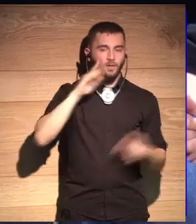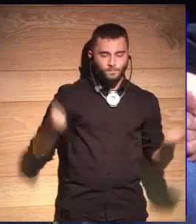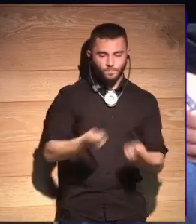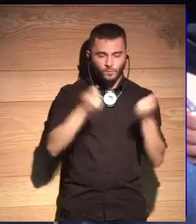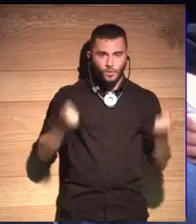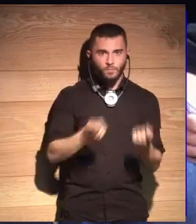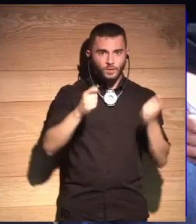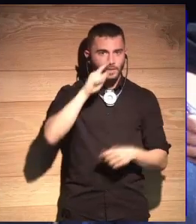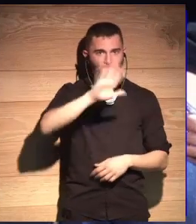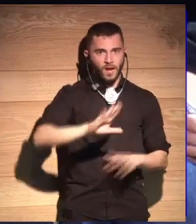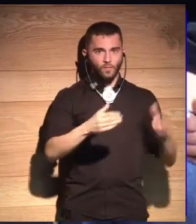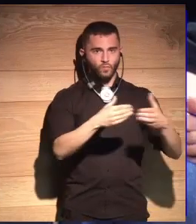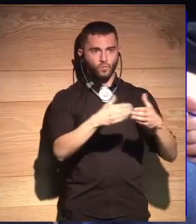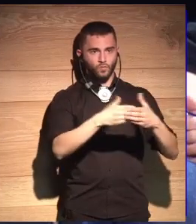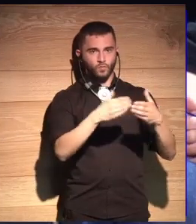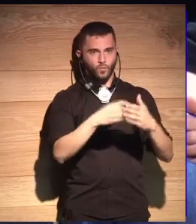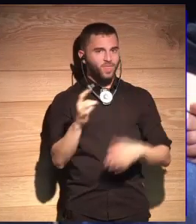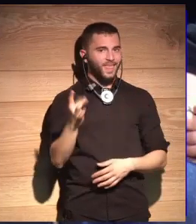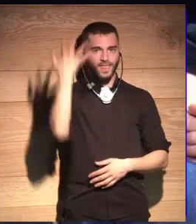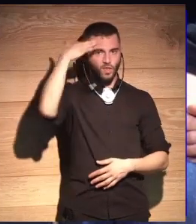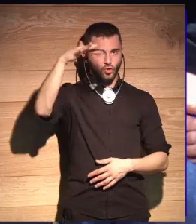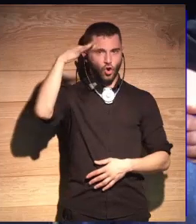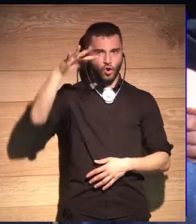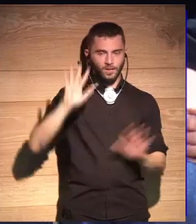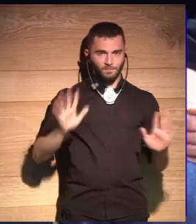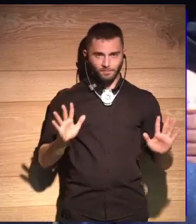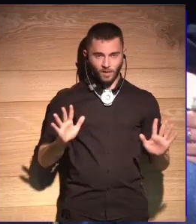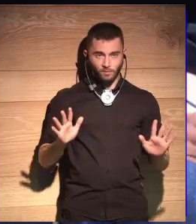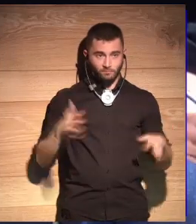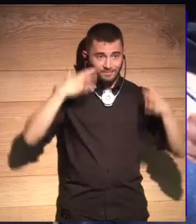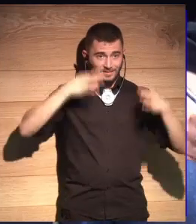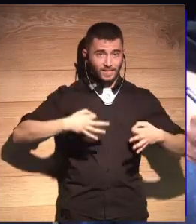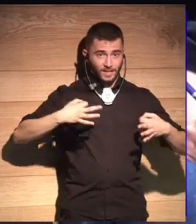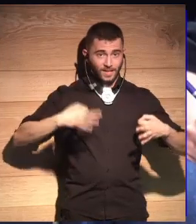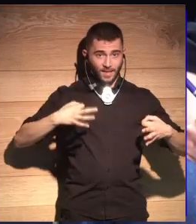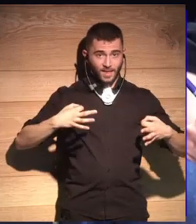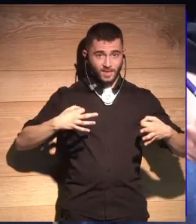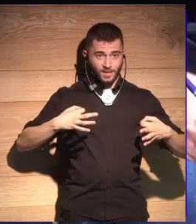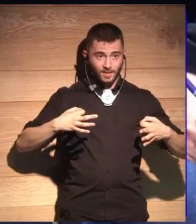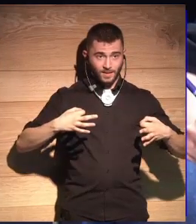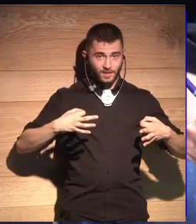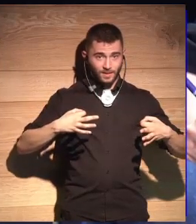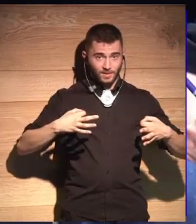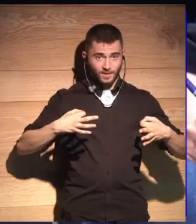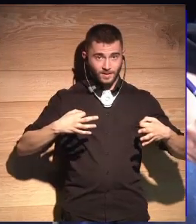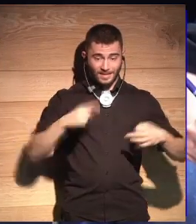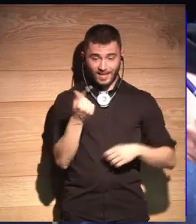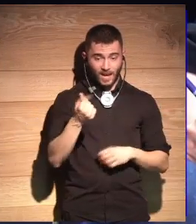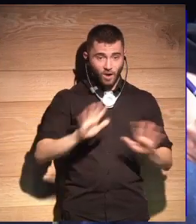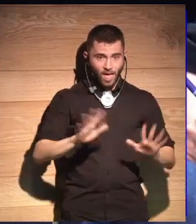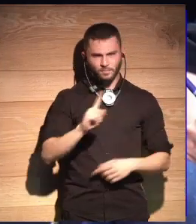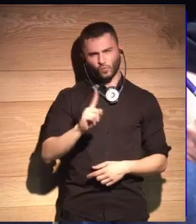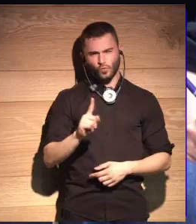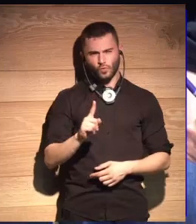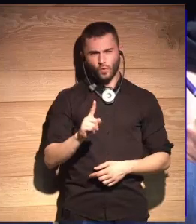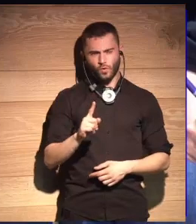are alleged to hold don't come down to money. They come down to being able to speak in a certain kind of way and, being able to tick other people off for speaking in a